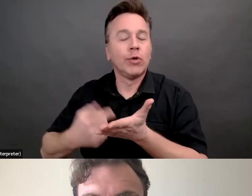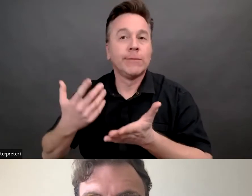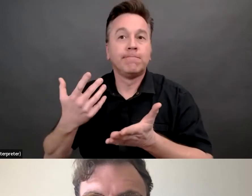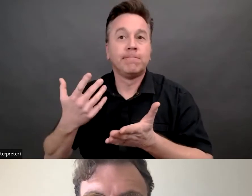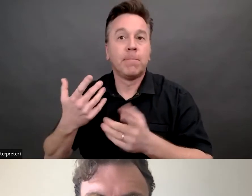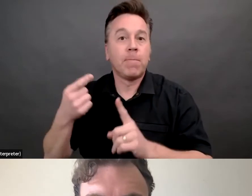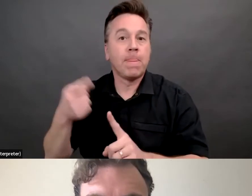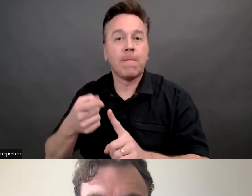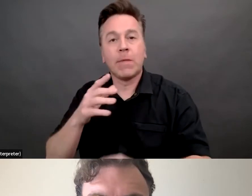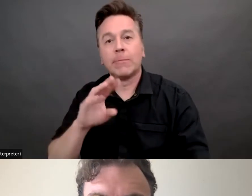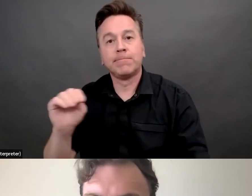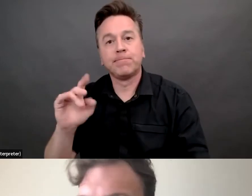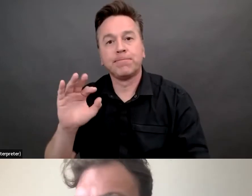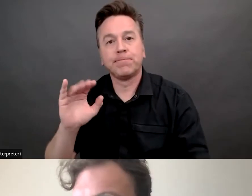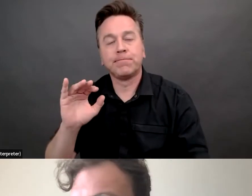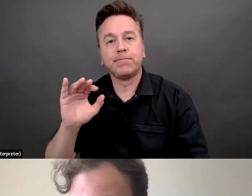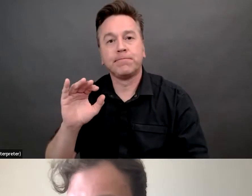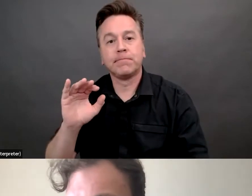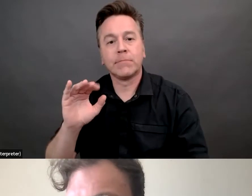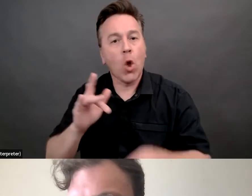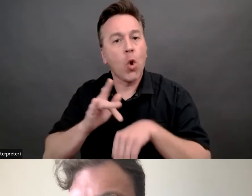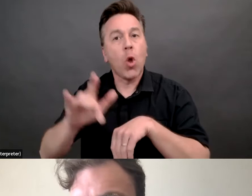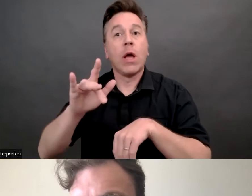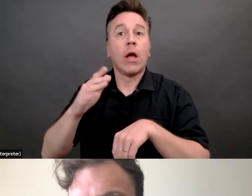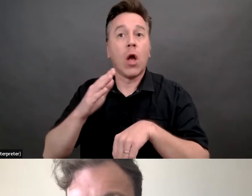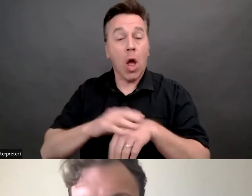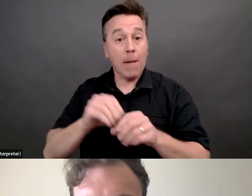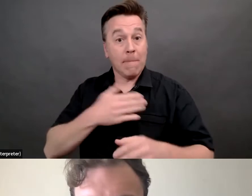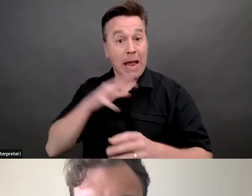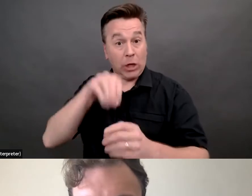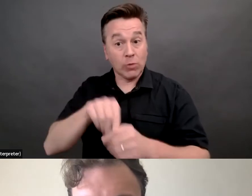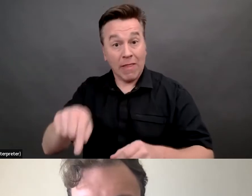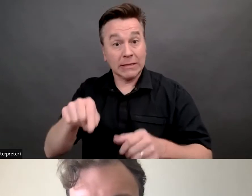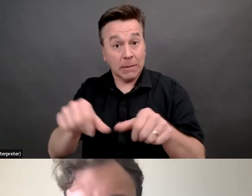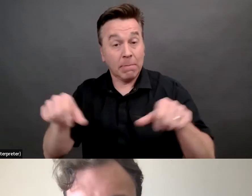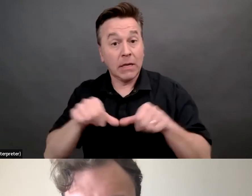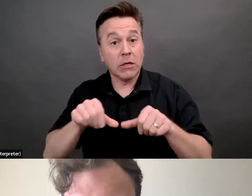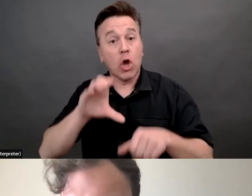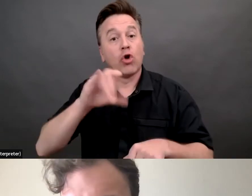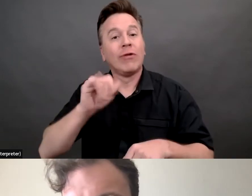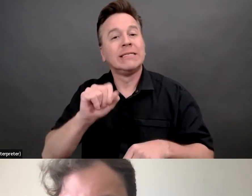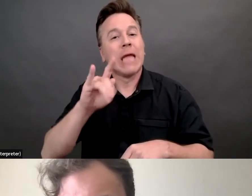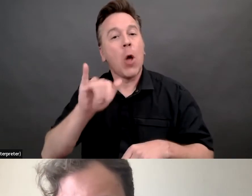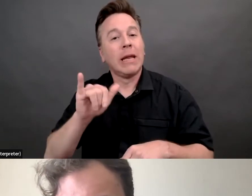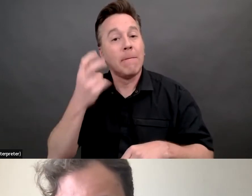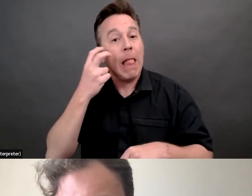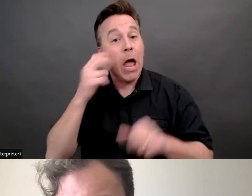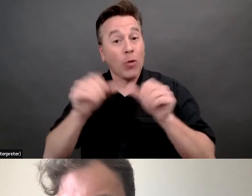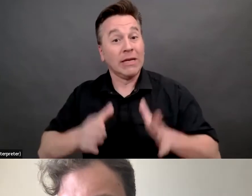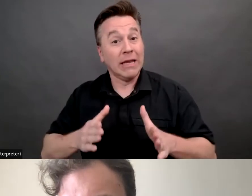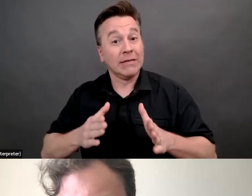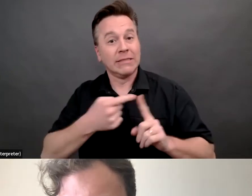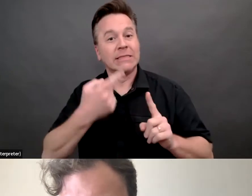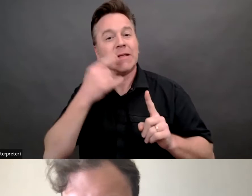of, I think as early on in my engagement in the space, Chris Downey, who's a blind architect, said we need